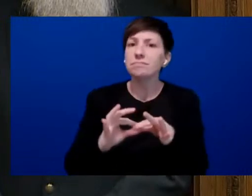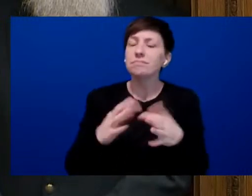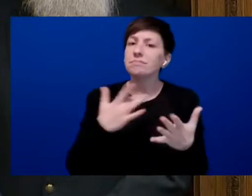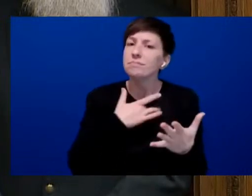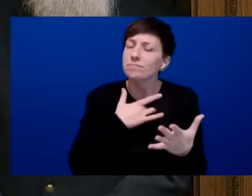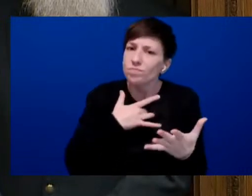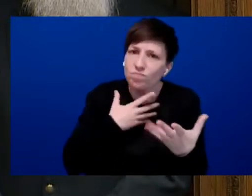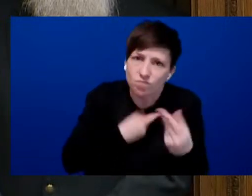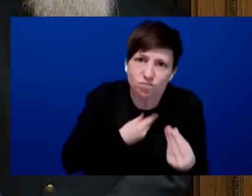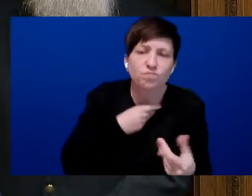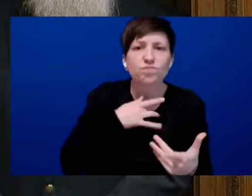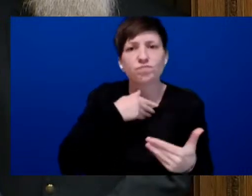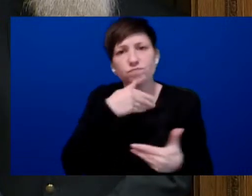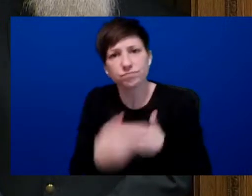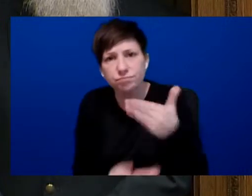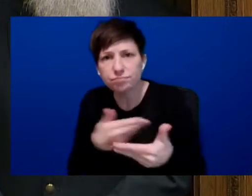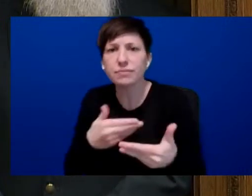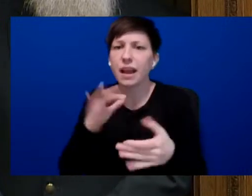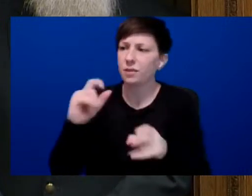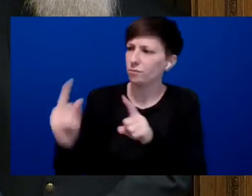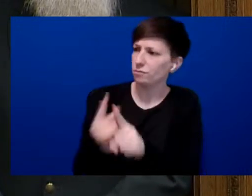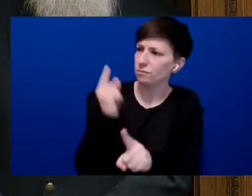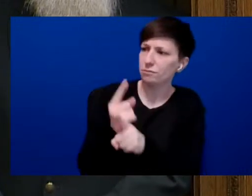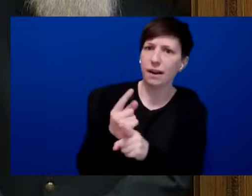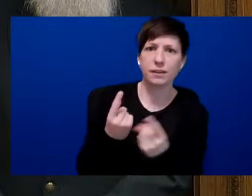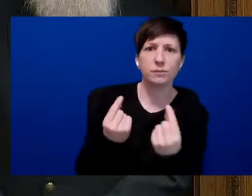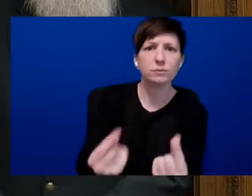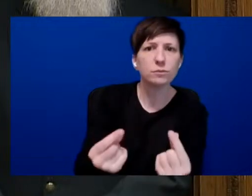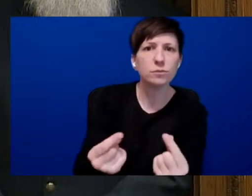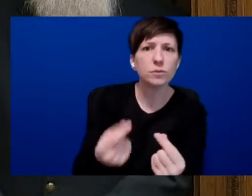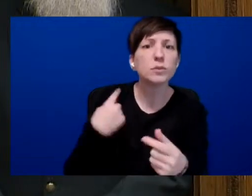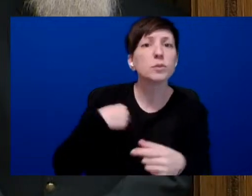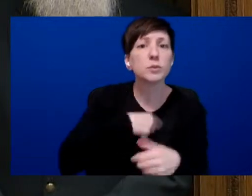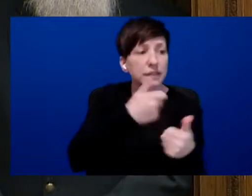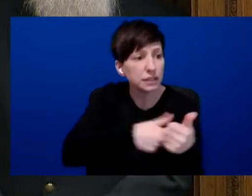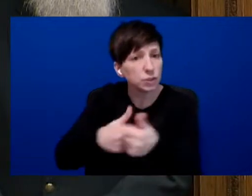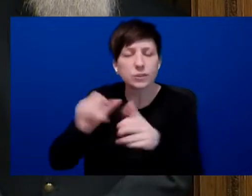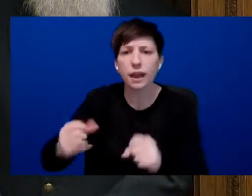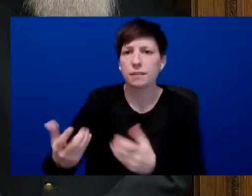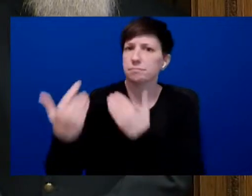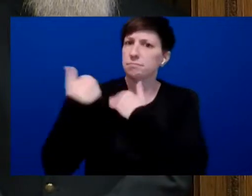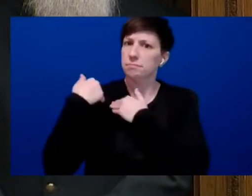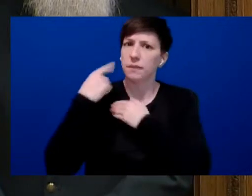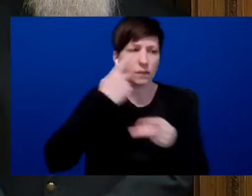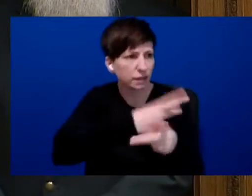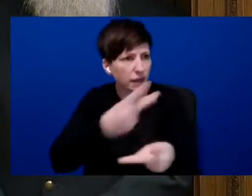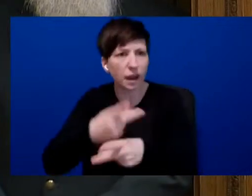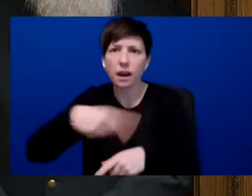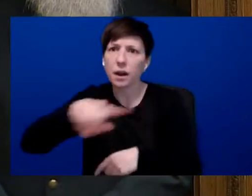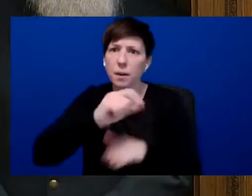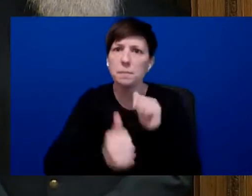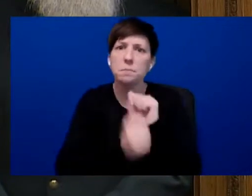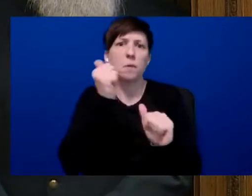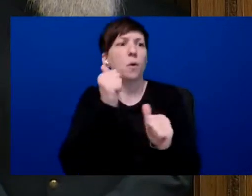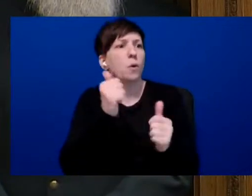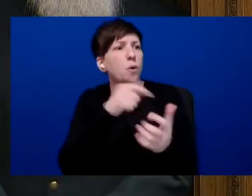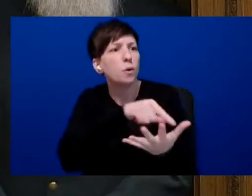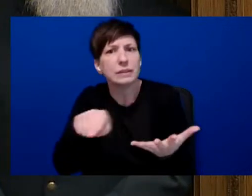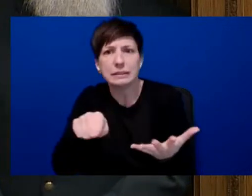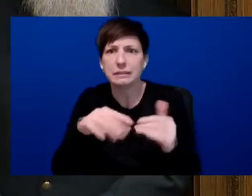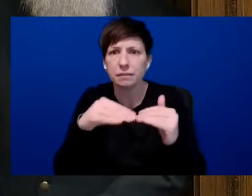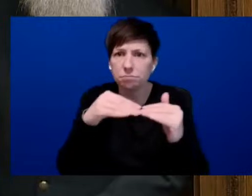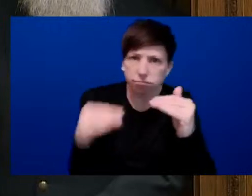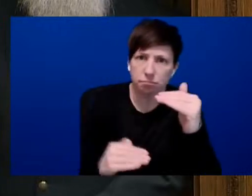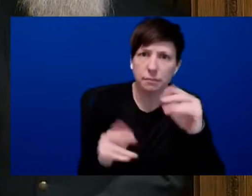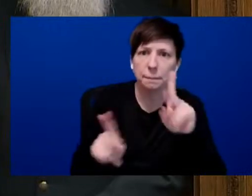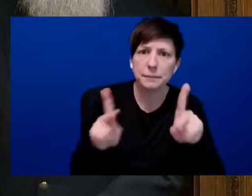our best to care for the vulnerable in our province and to ensure equity and opportunity exist for all in